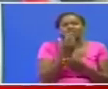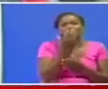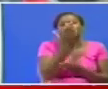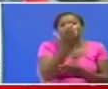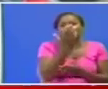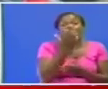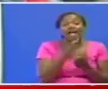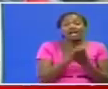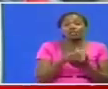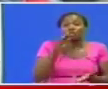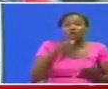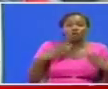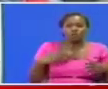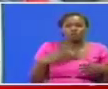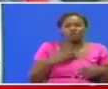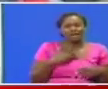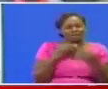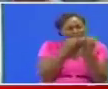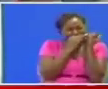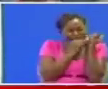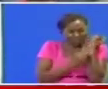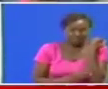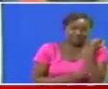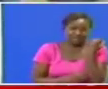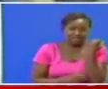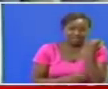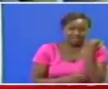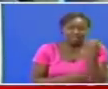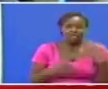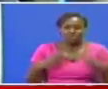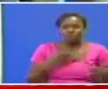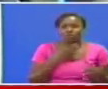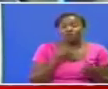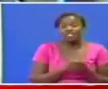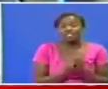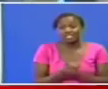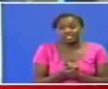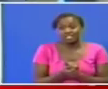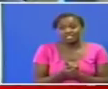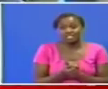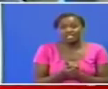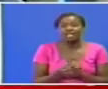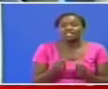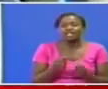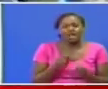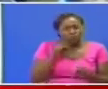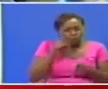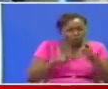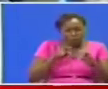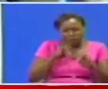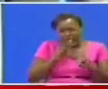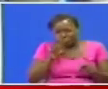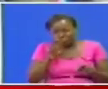people are facing poverty. Our people want change. The march for change has been hijacked